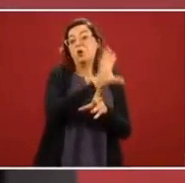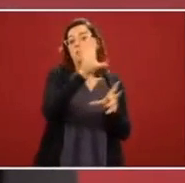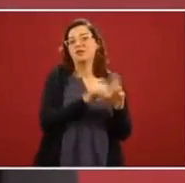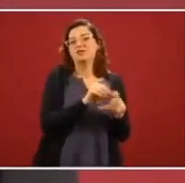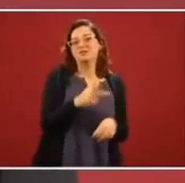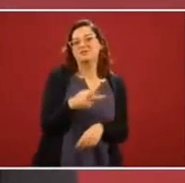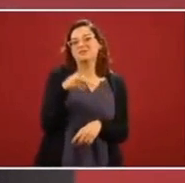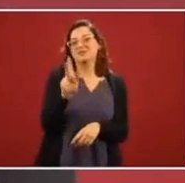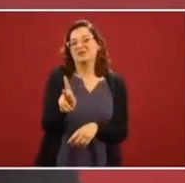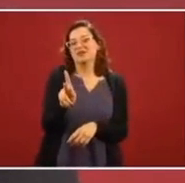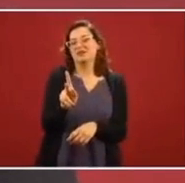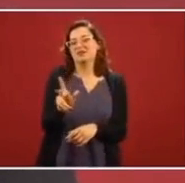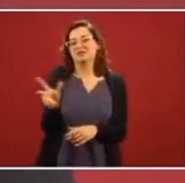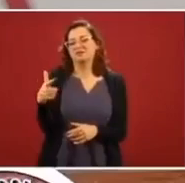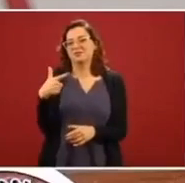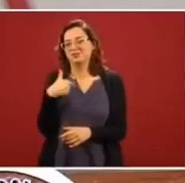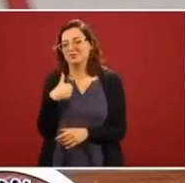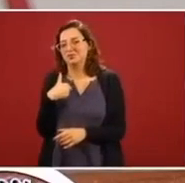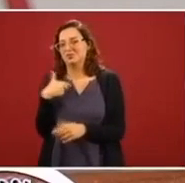meetings,